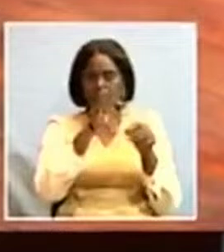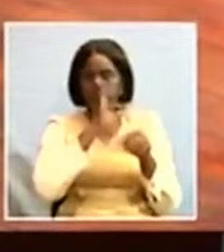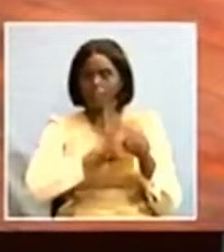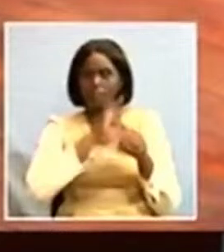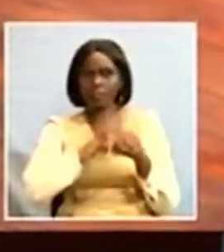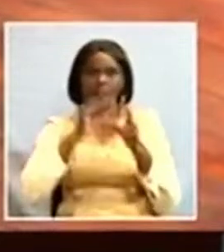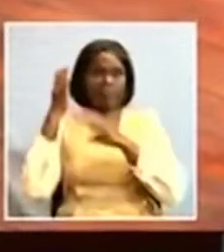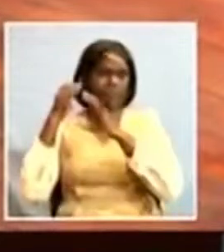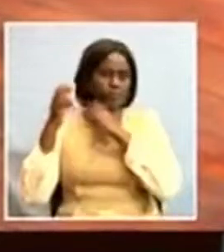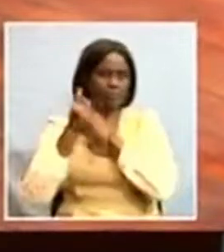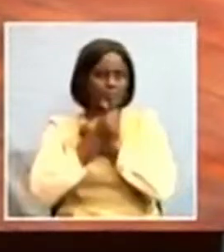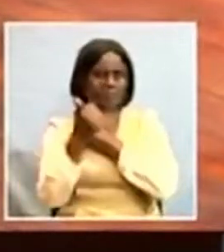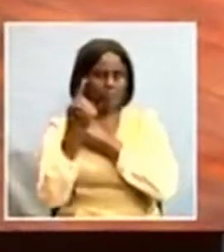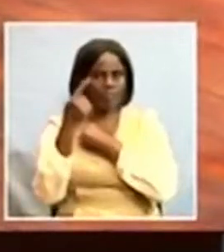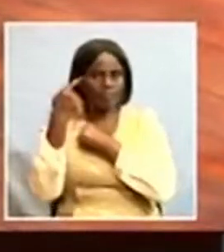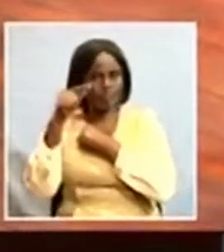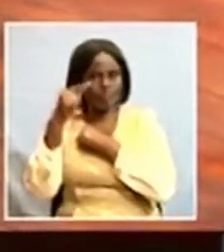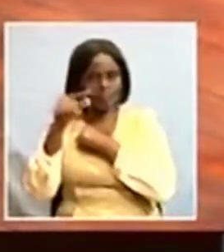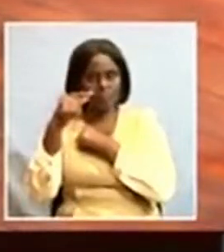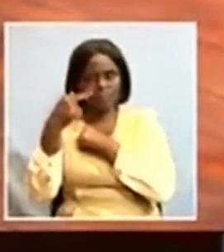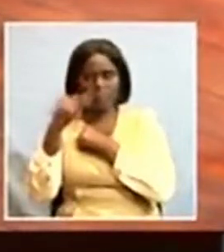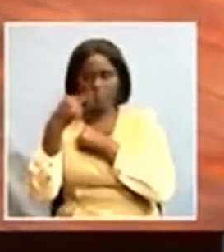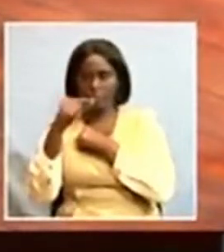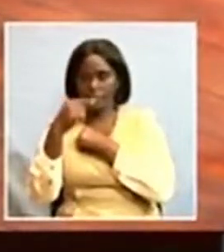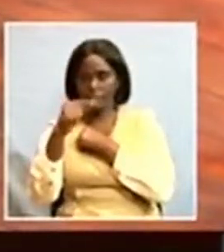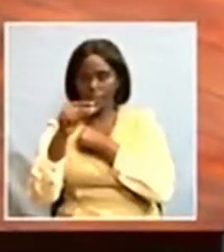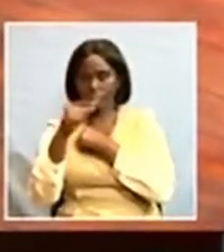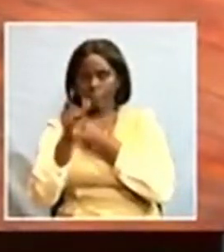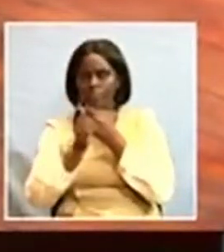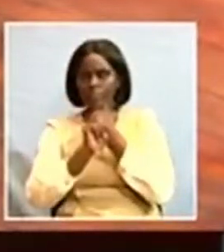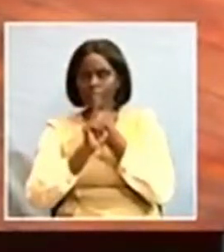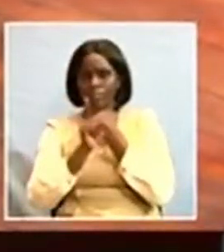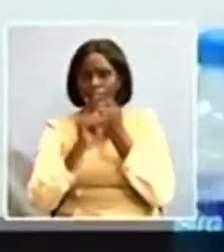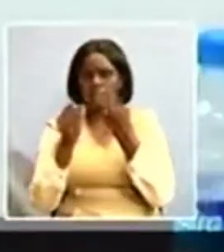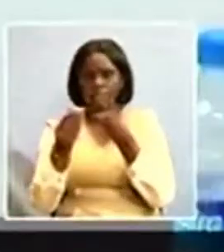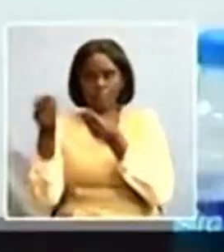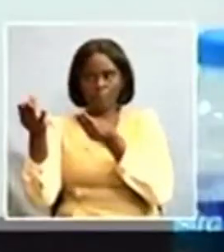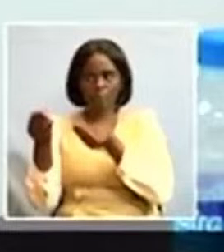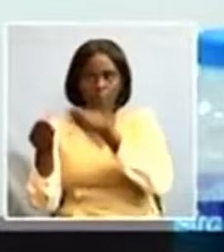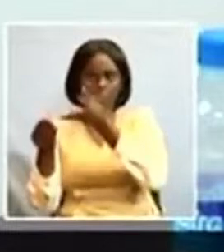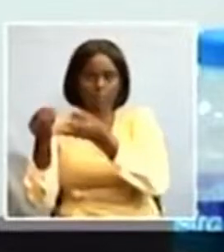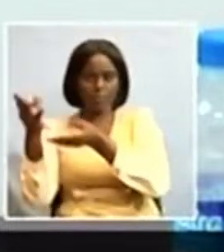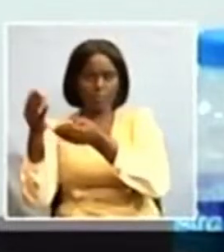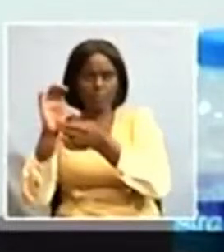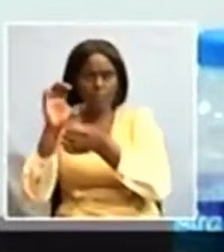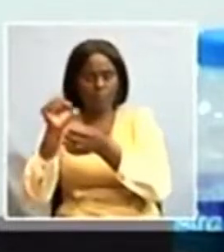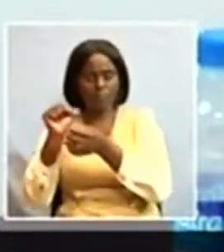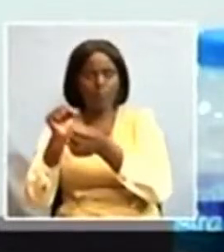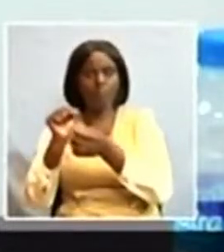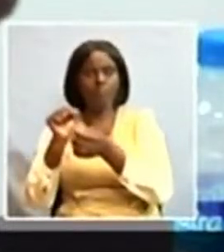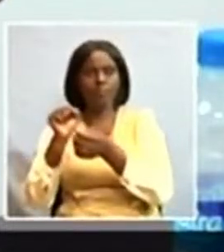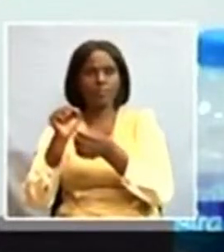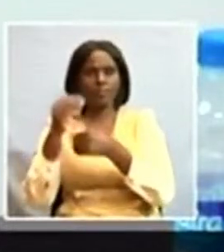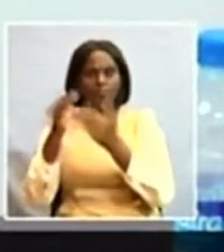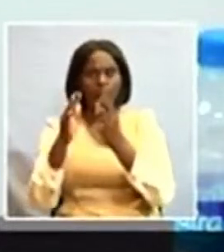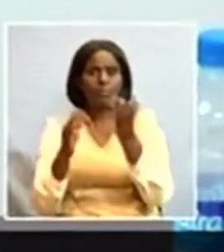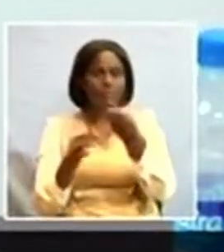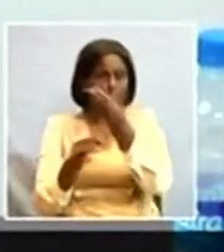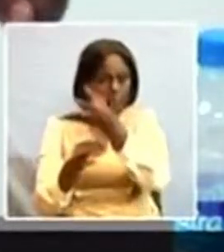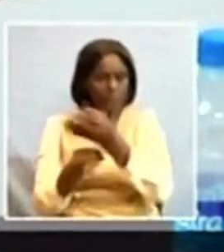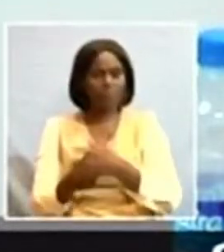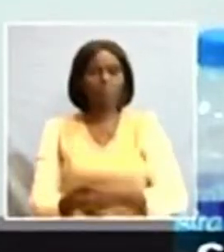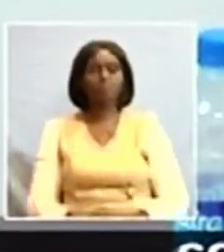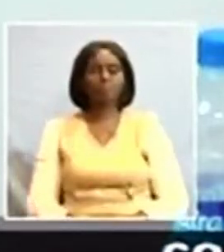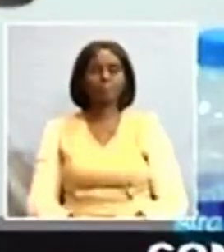arrears, is the other one, the grey one. Kindly give the CS the box file. No, Give her the one